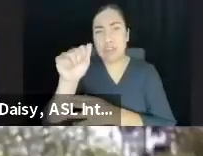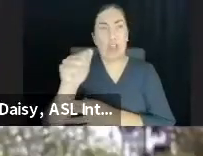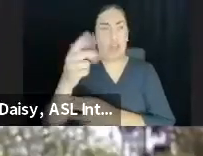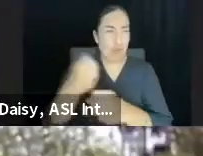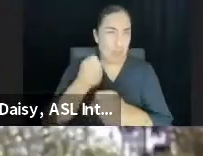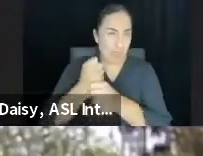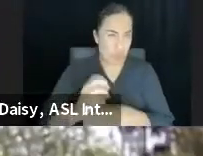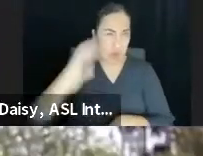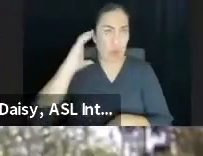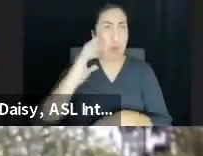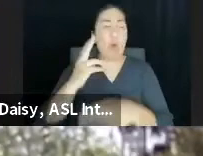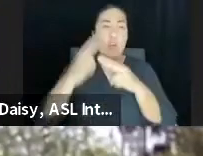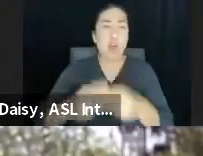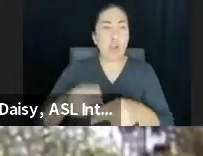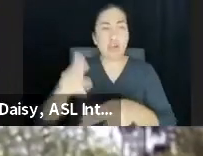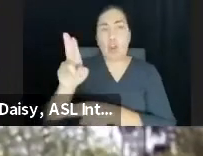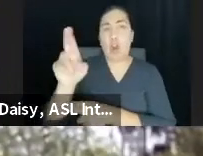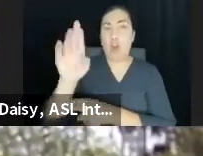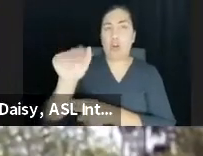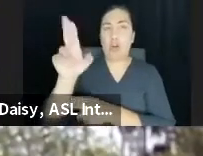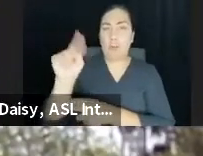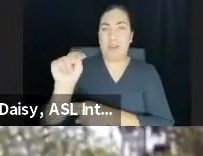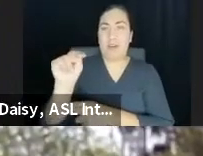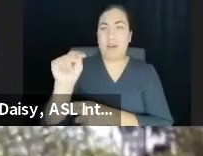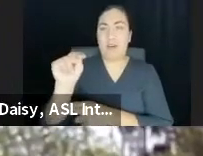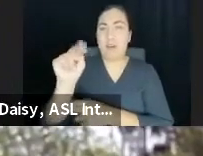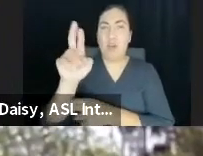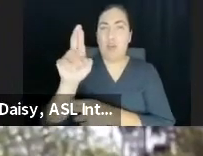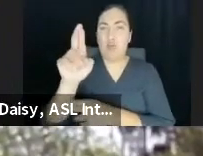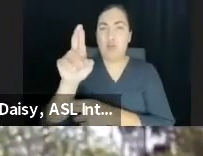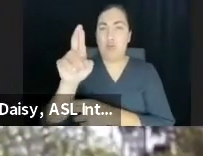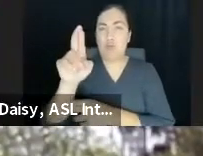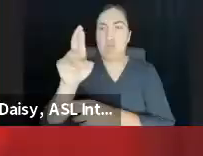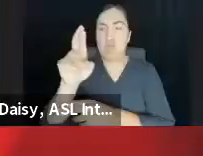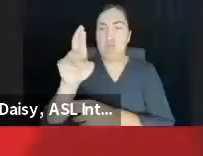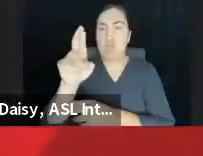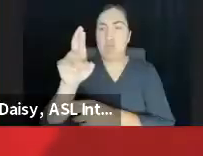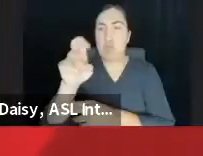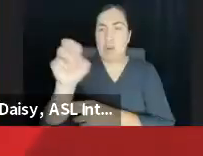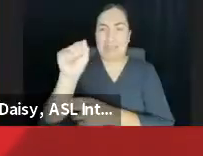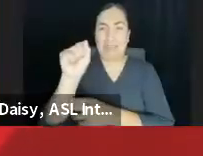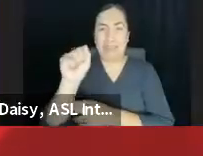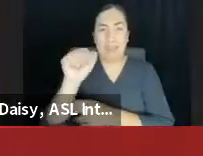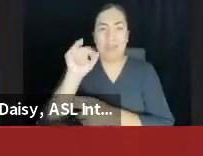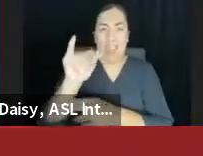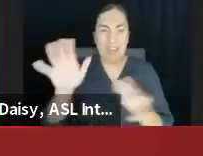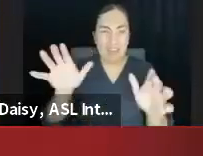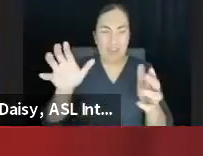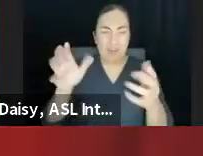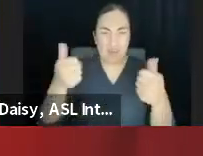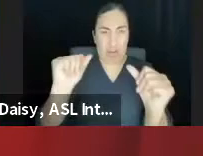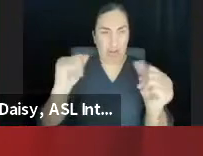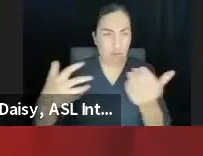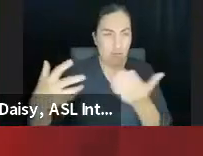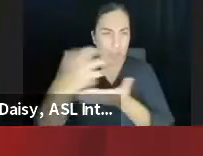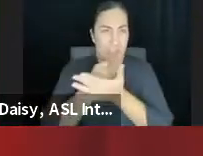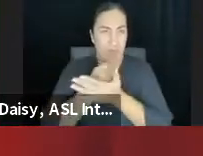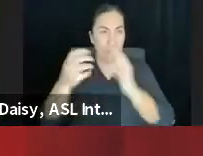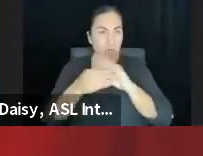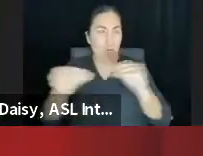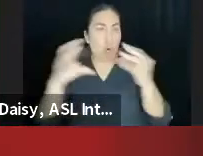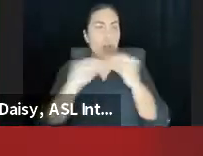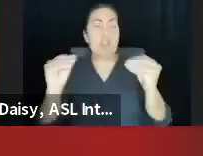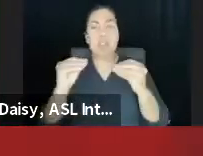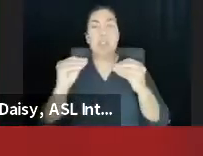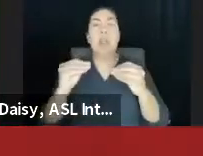Indian issues that pretty much all of our communities face, no matter where you are in the country. Is this appreciation